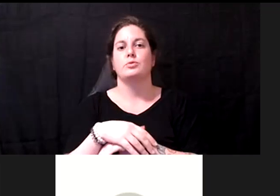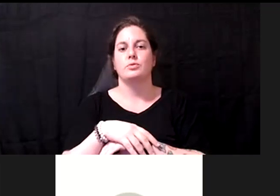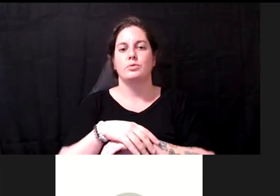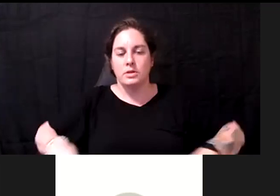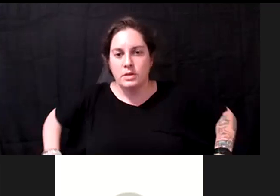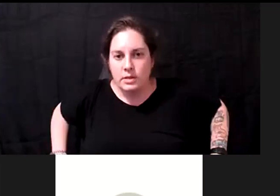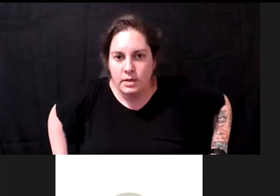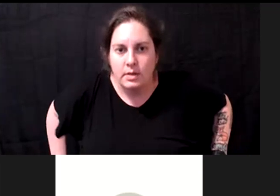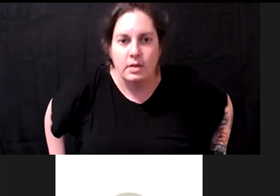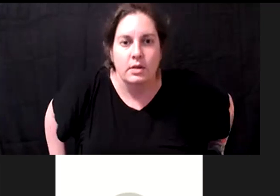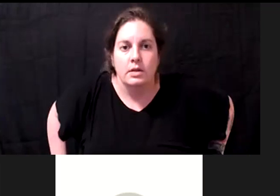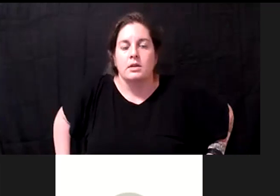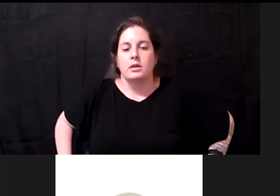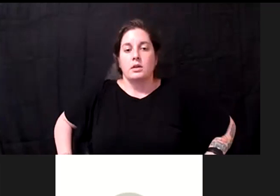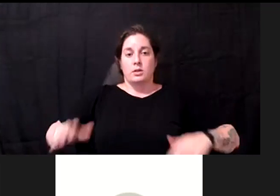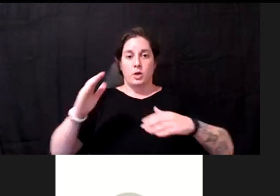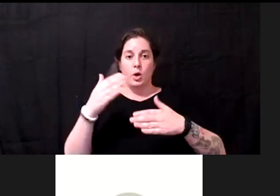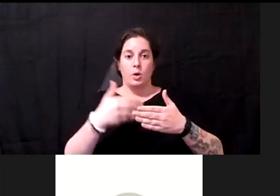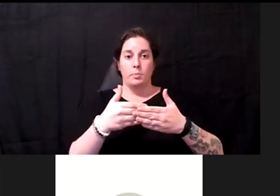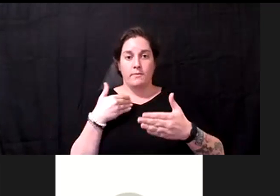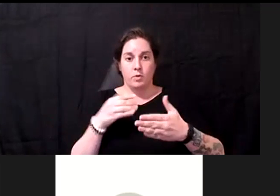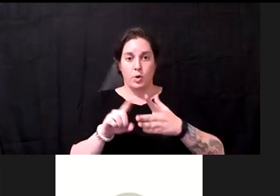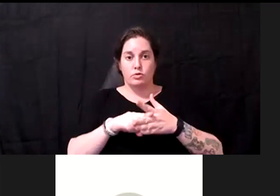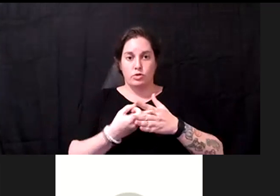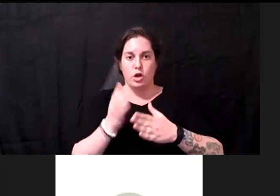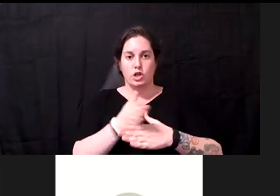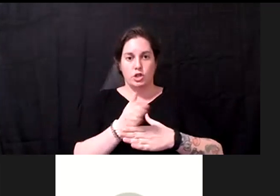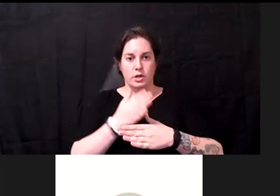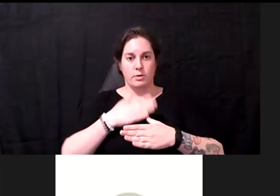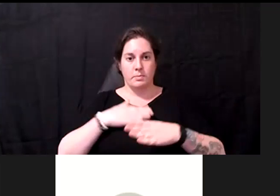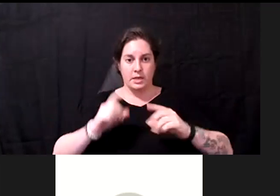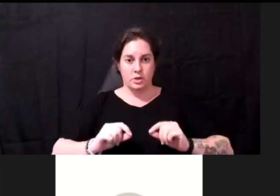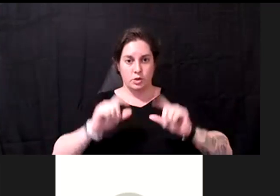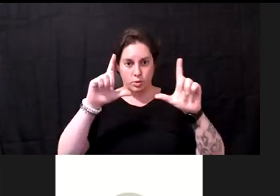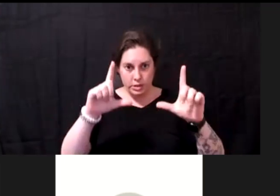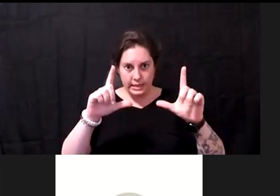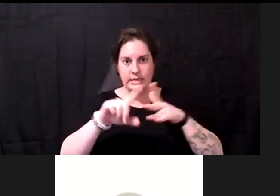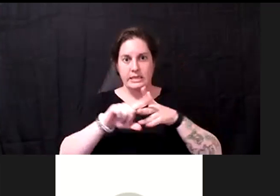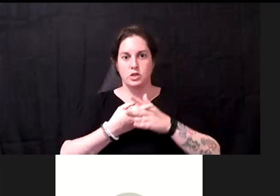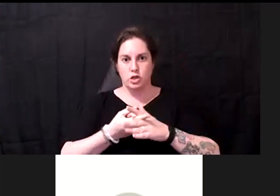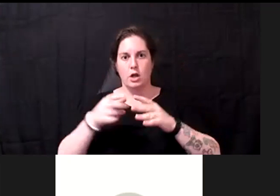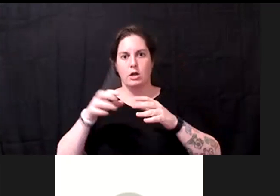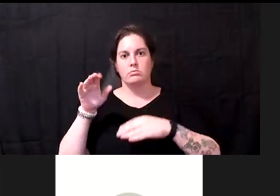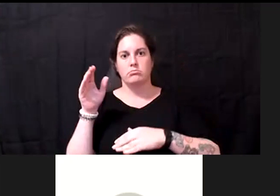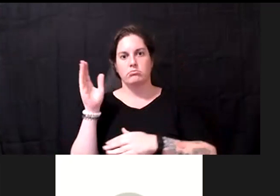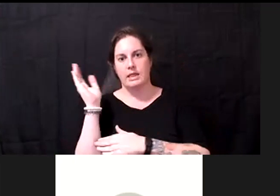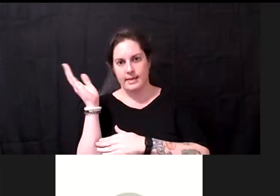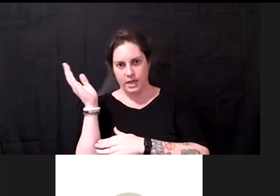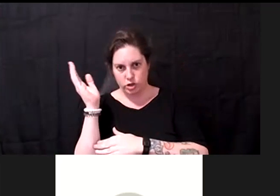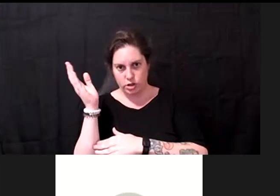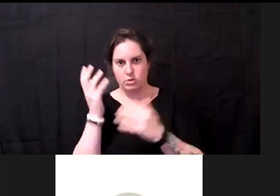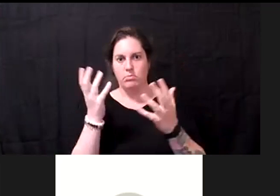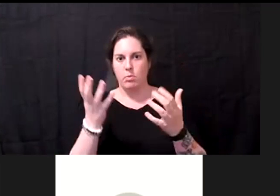So before I share my screen and move forward with today's material, I want to open up the